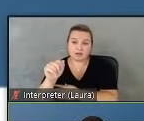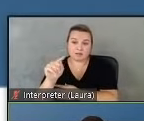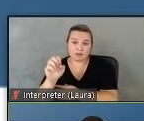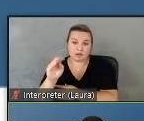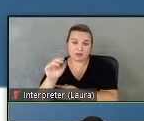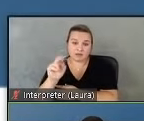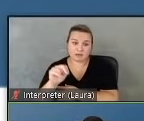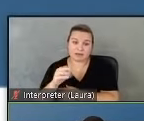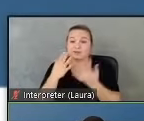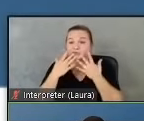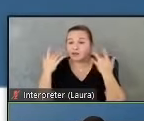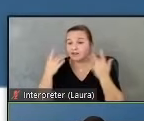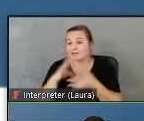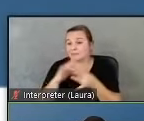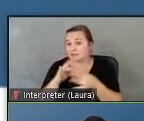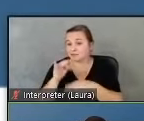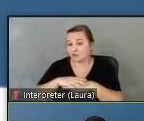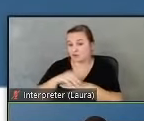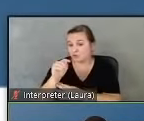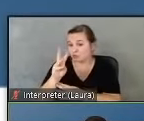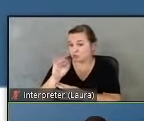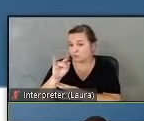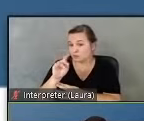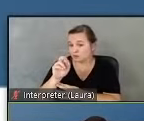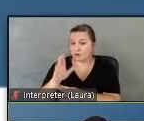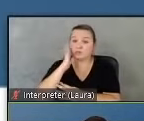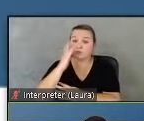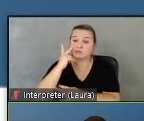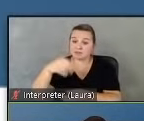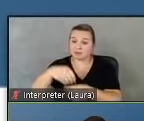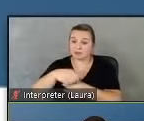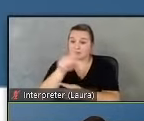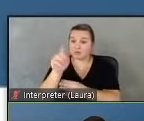message on Twitter, and then we'll see you in the Zoom